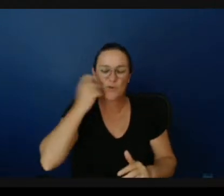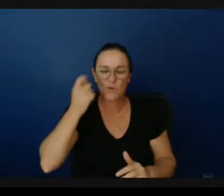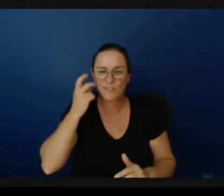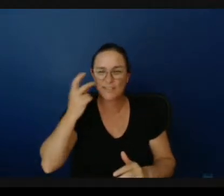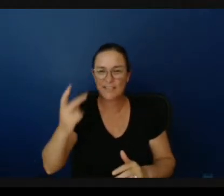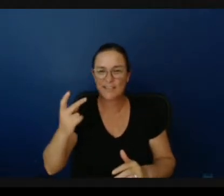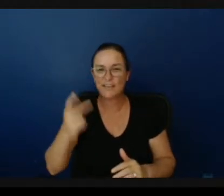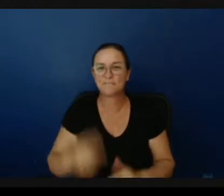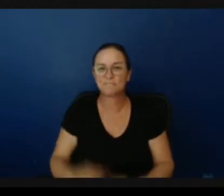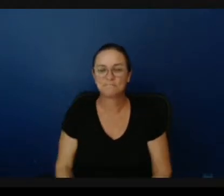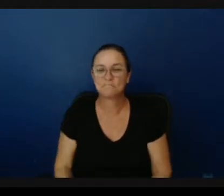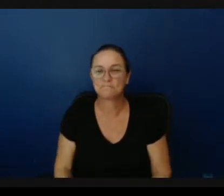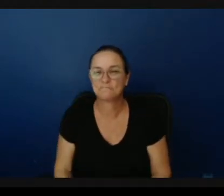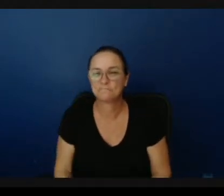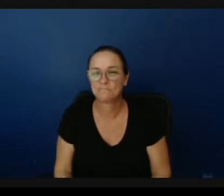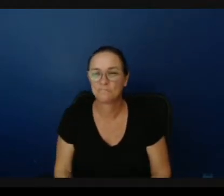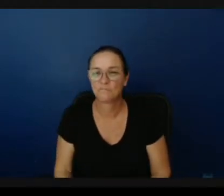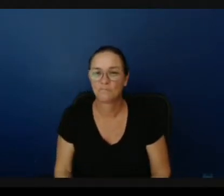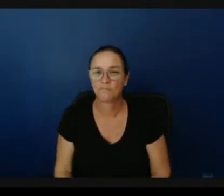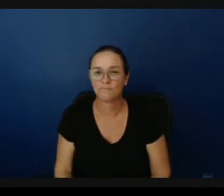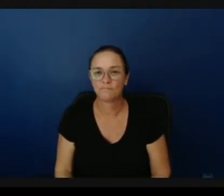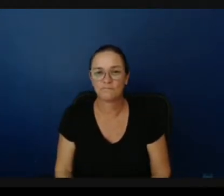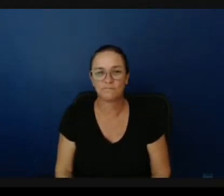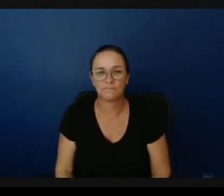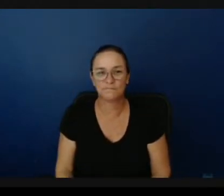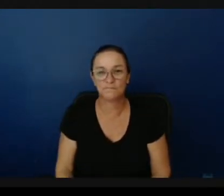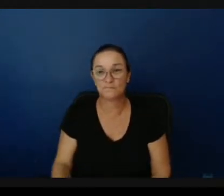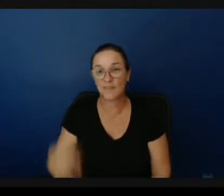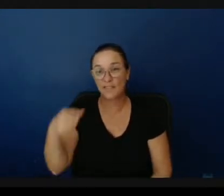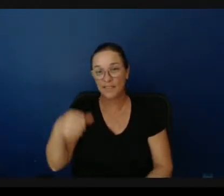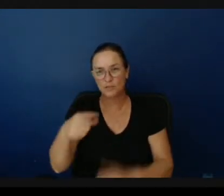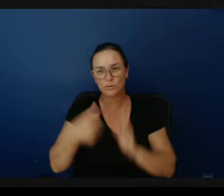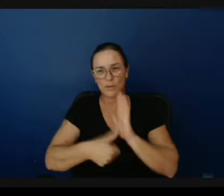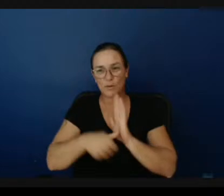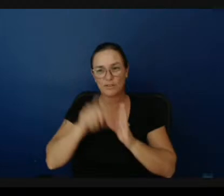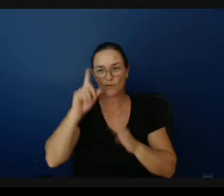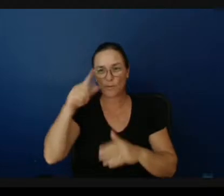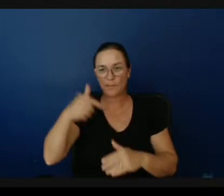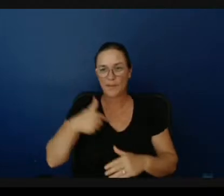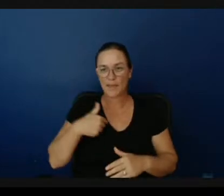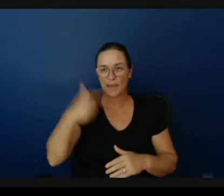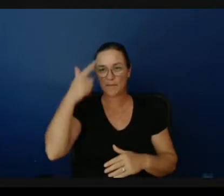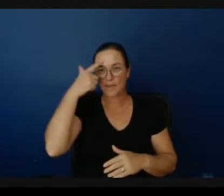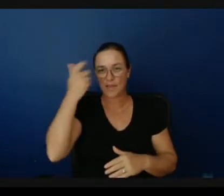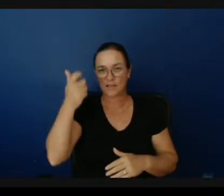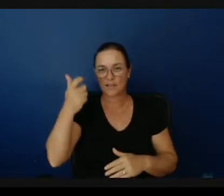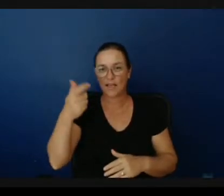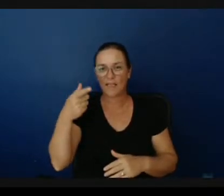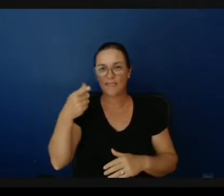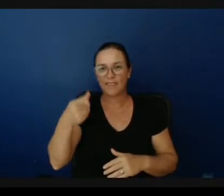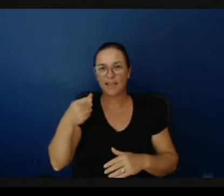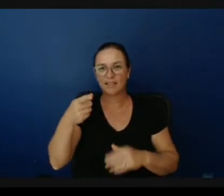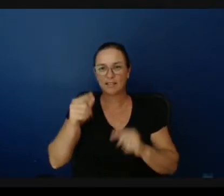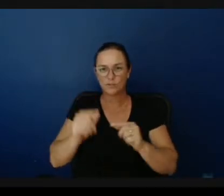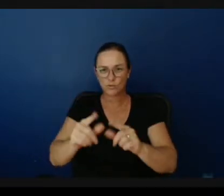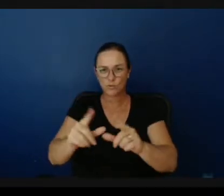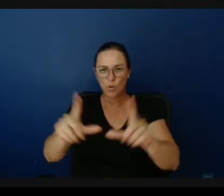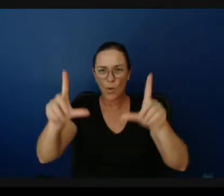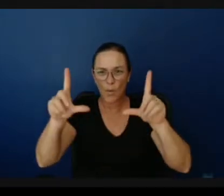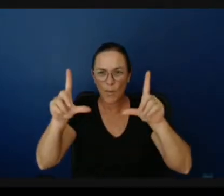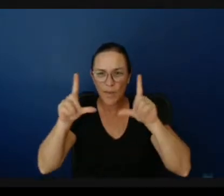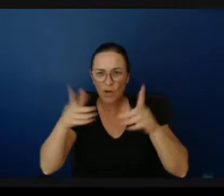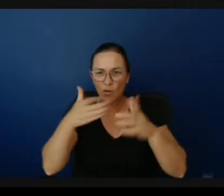off of that mound. This shot was impressive to me because they're zoomed in pretty good,